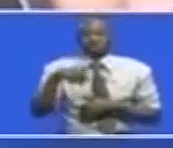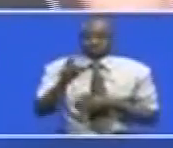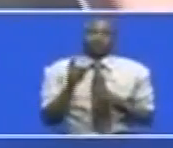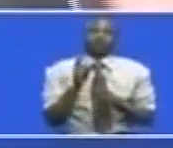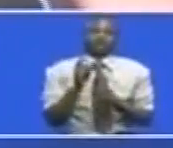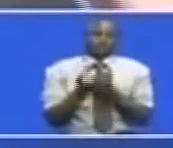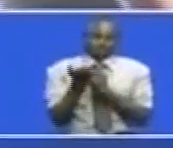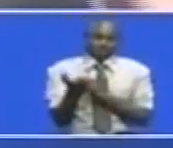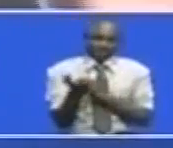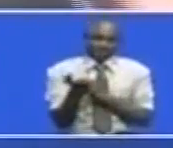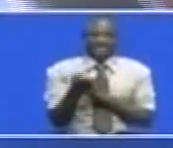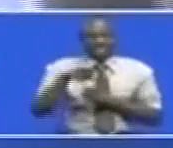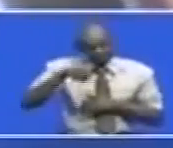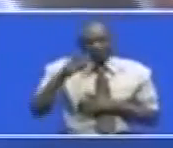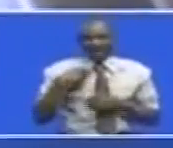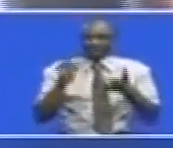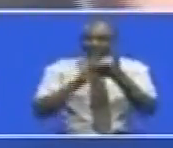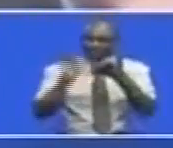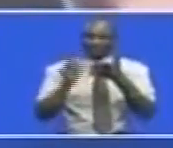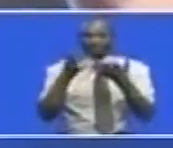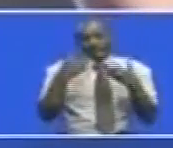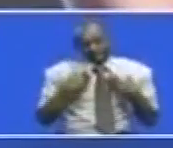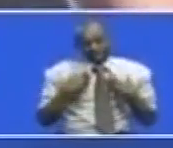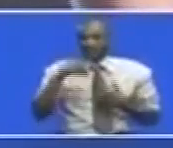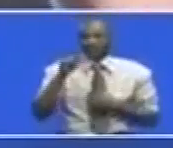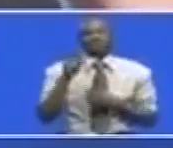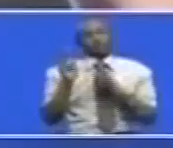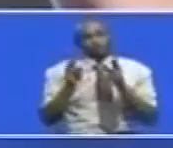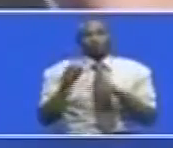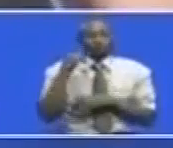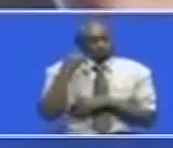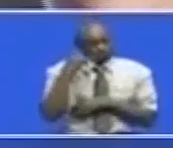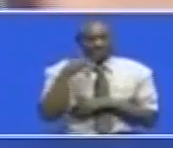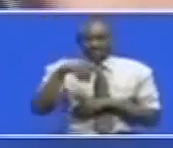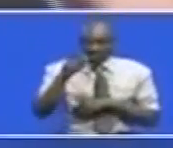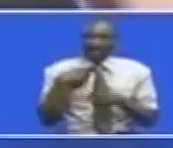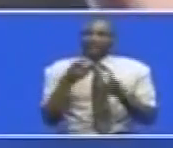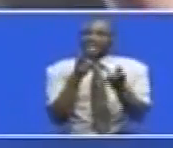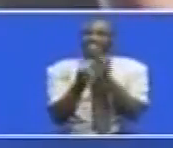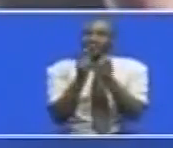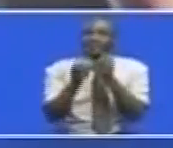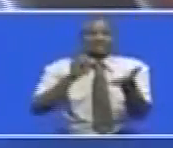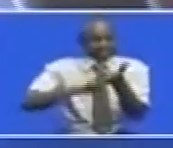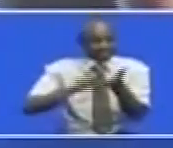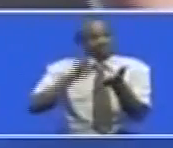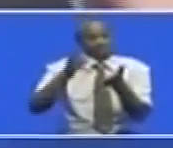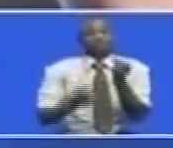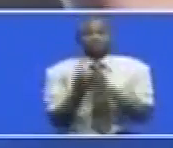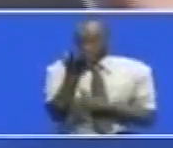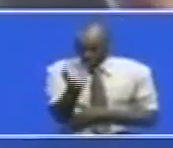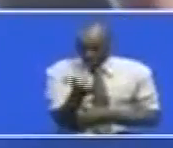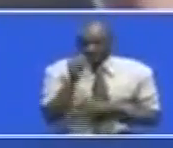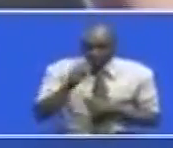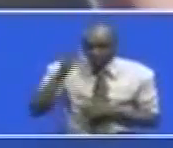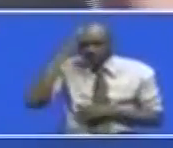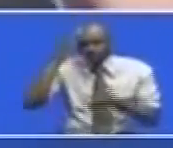don't have smartphones. They use the basic feature phones. So we developed an SMS registration for us to be able to register